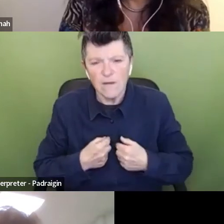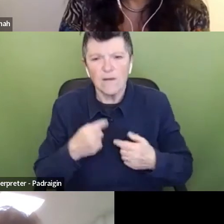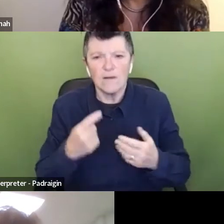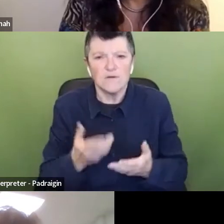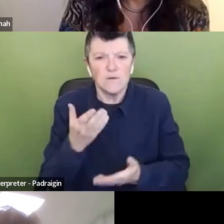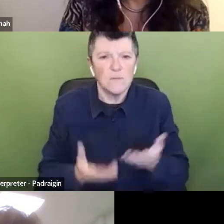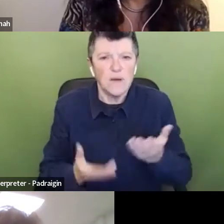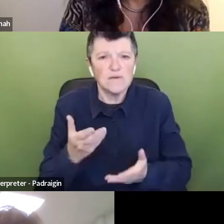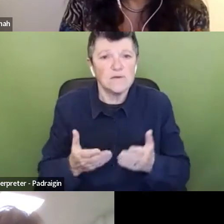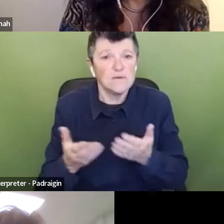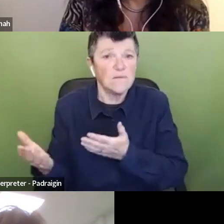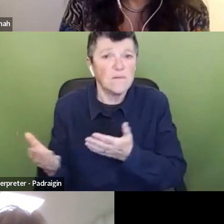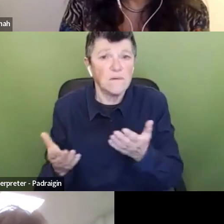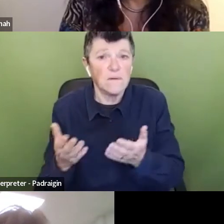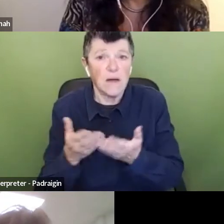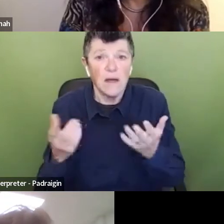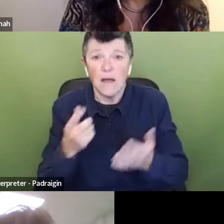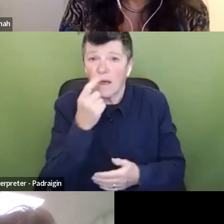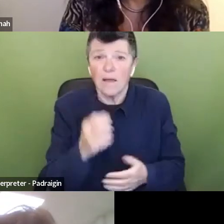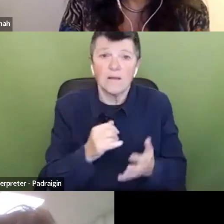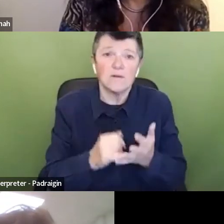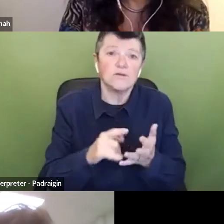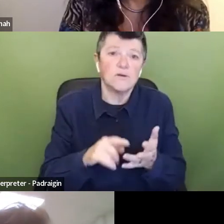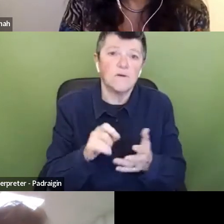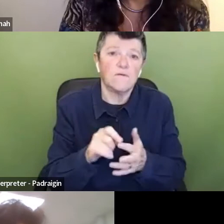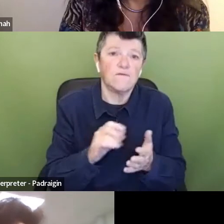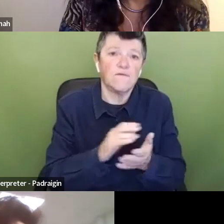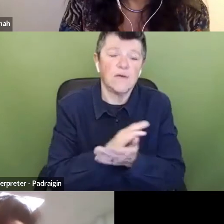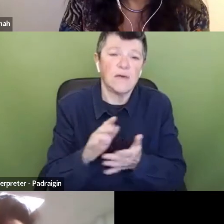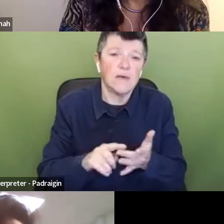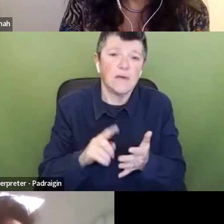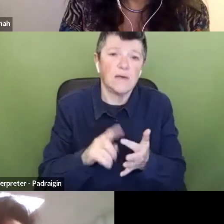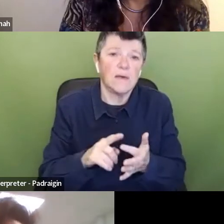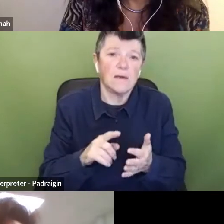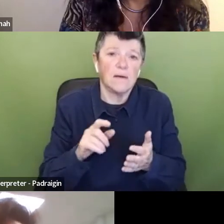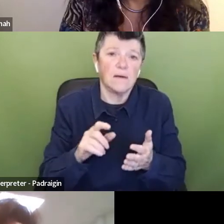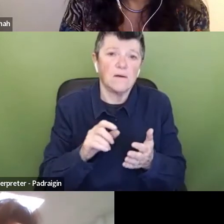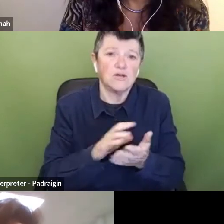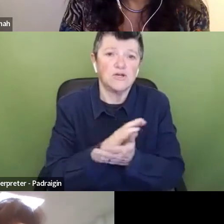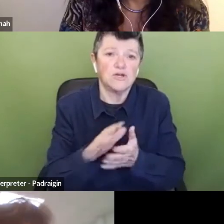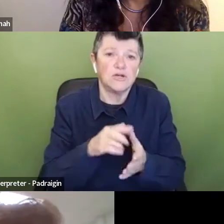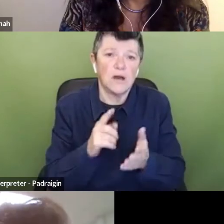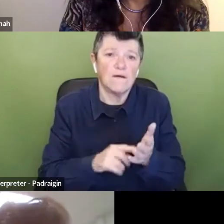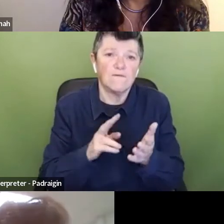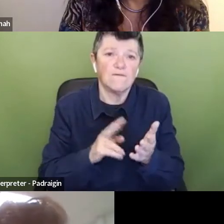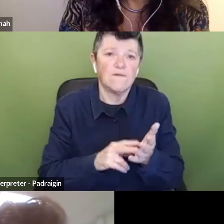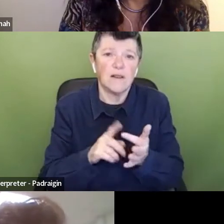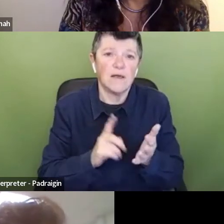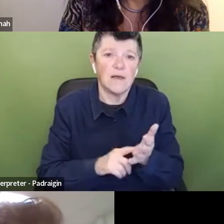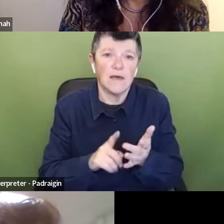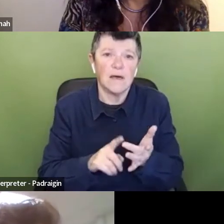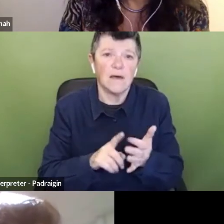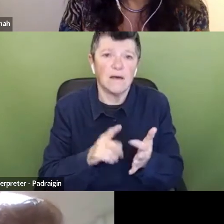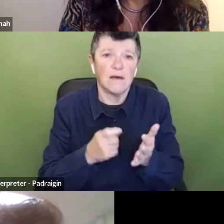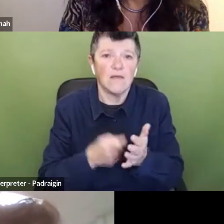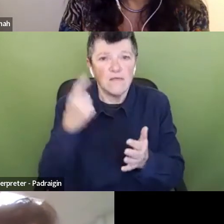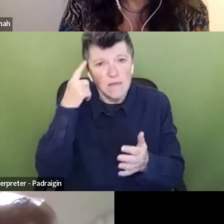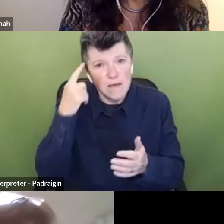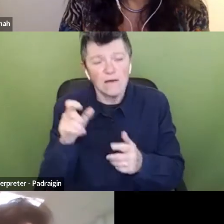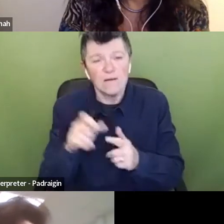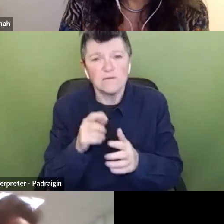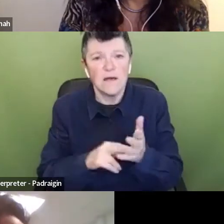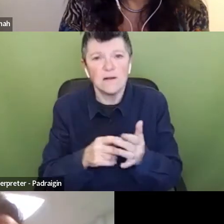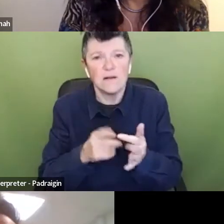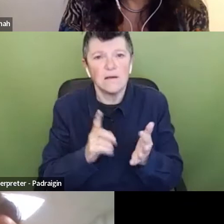was Sophie Chevalier, who has the paper that comes to mind is, I think, in Daniel Miller's book called Homes and Gardens.